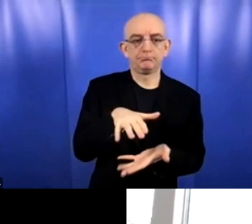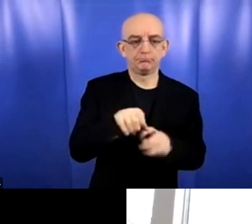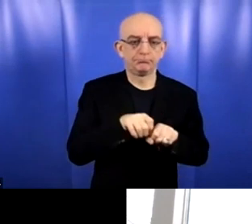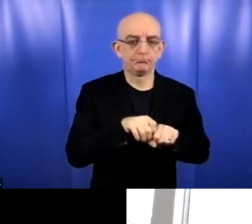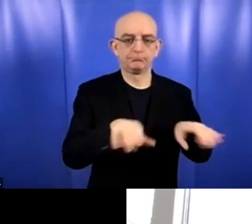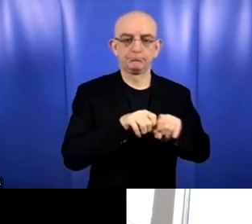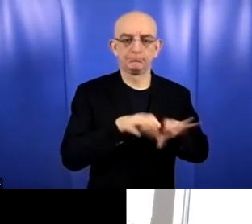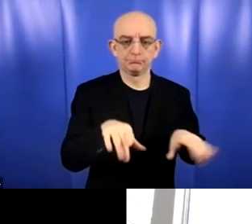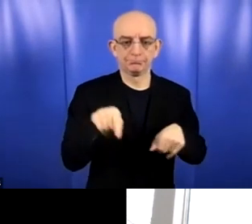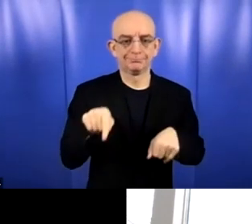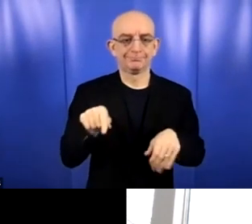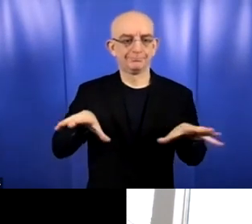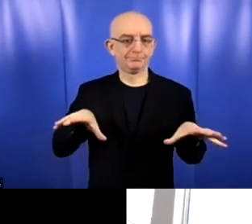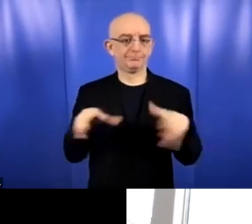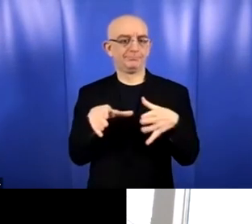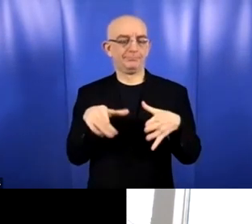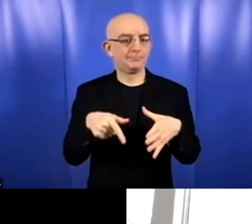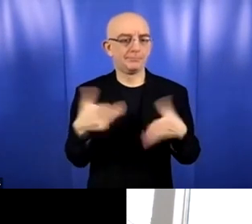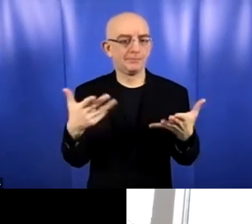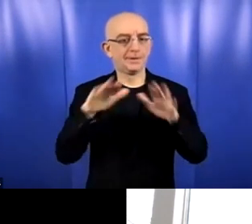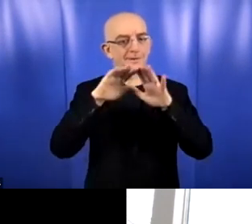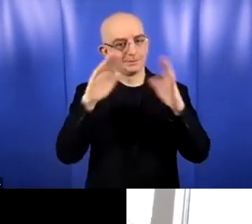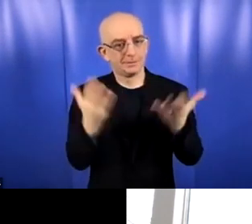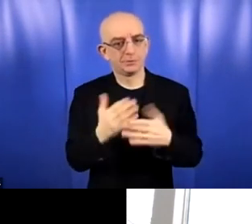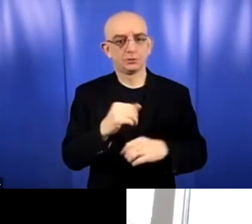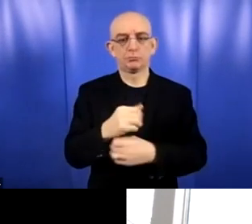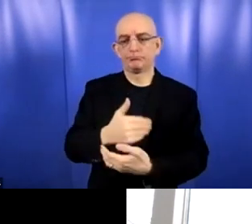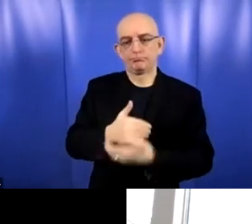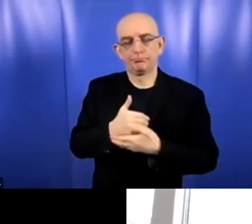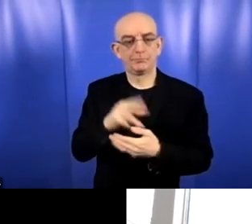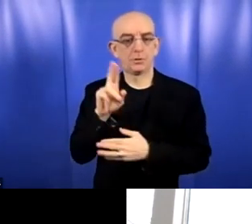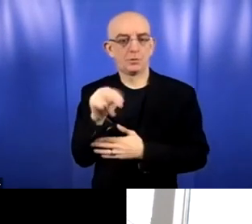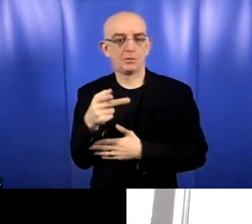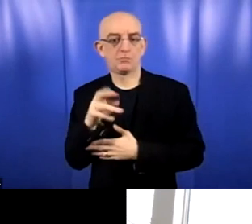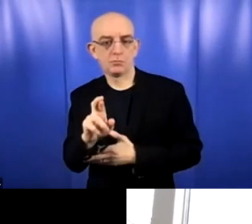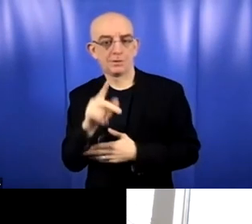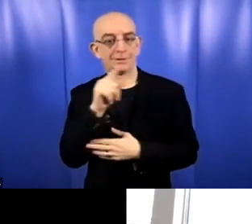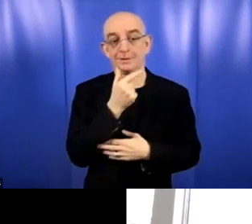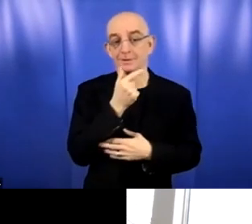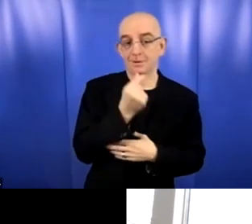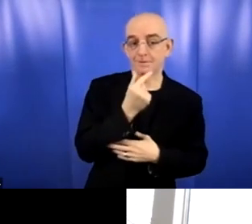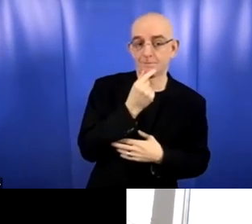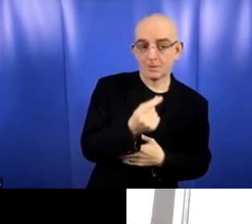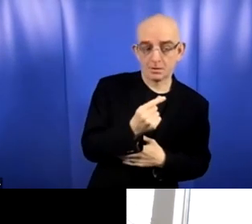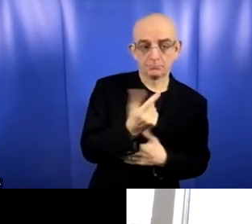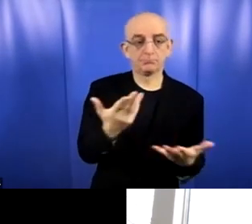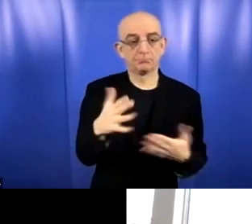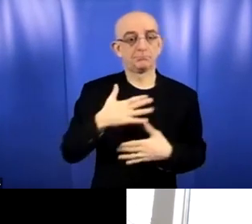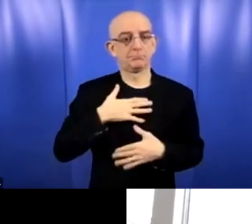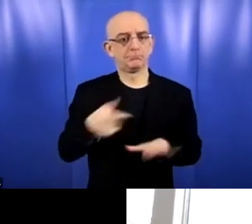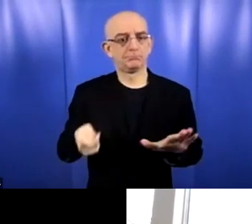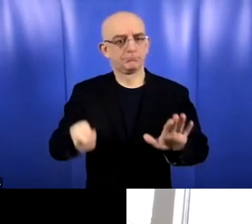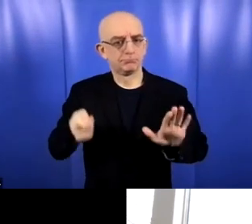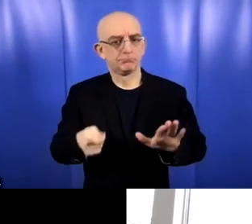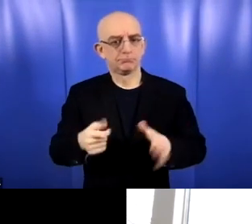of academic journals, including the International Journal of Refugee Law and Refugee Survey Quarterly, amongst others. And staff also